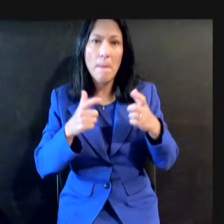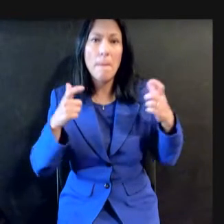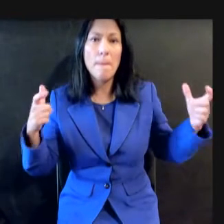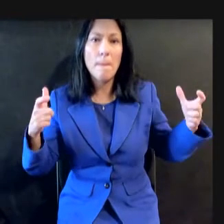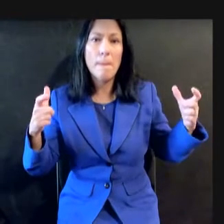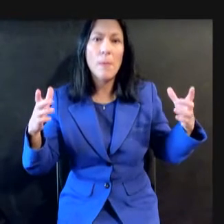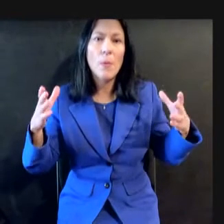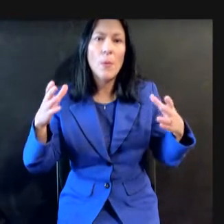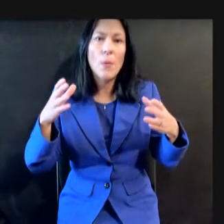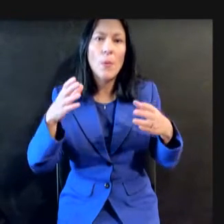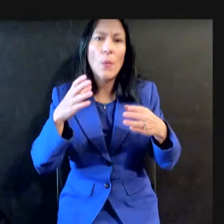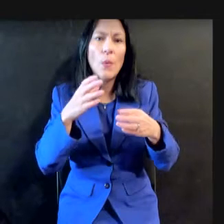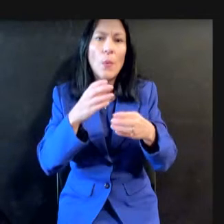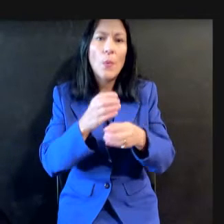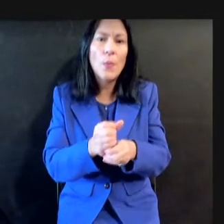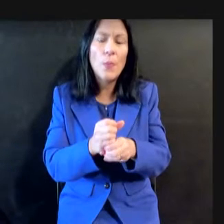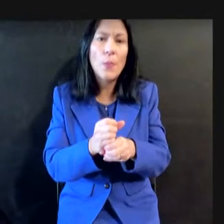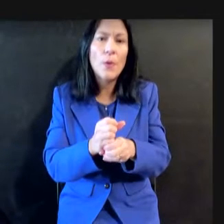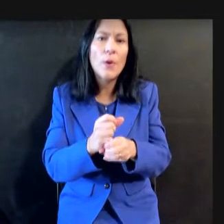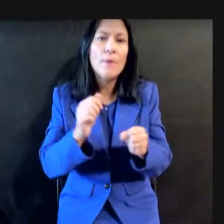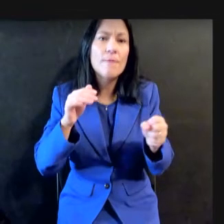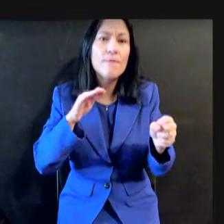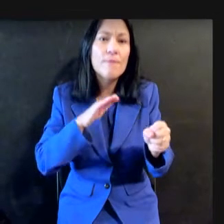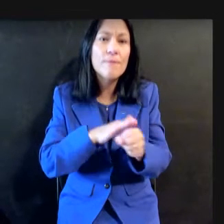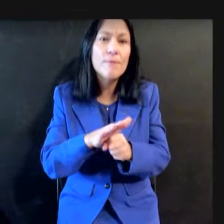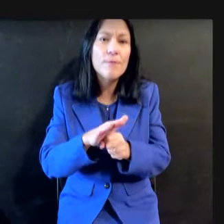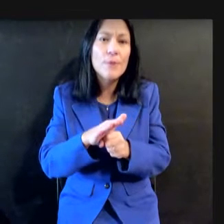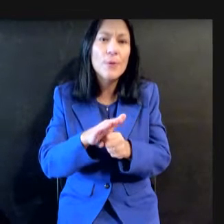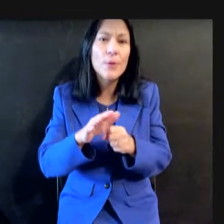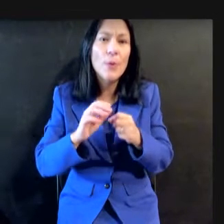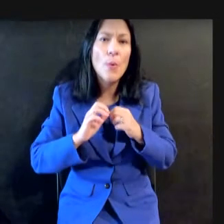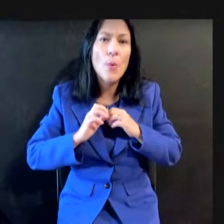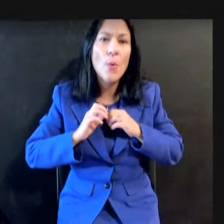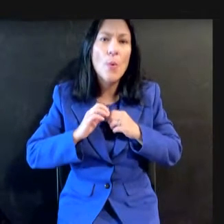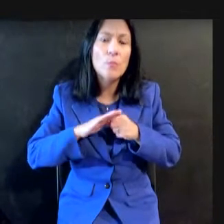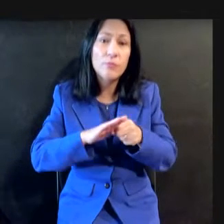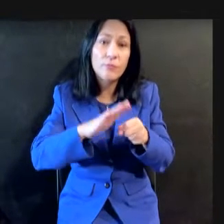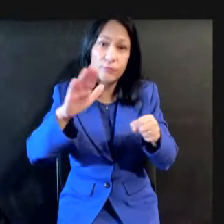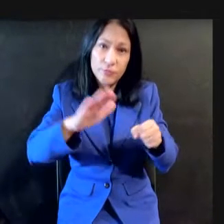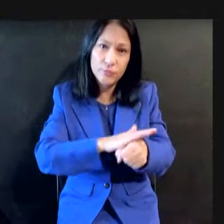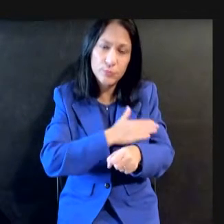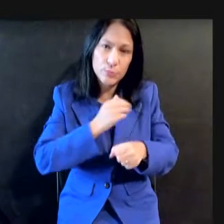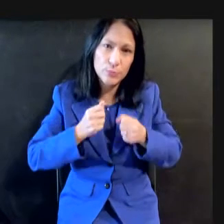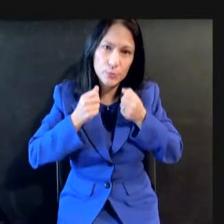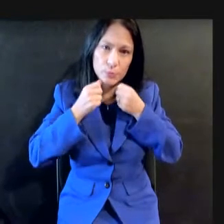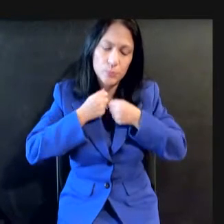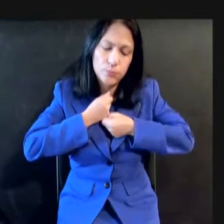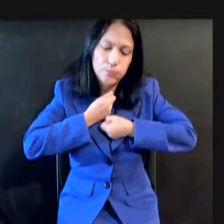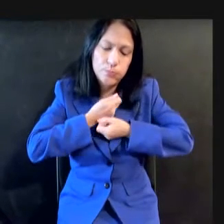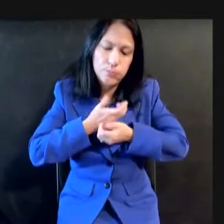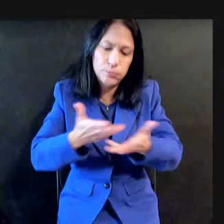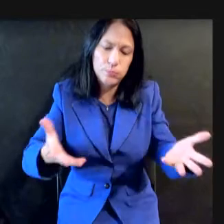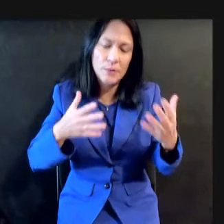contained, fullness poured out, power made